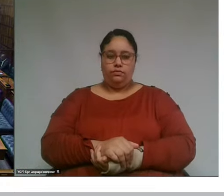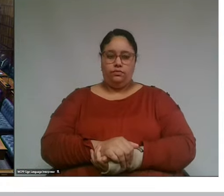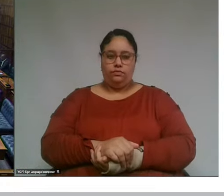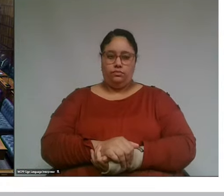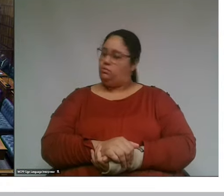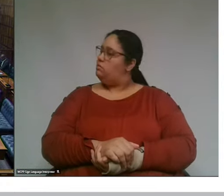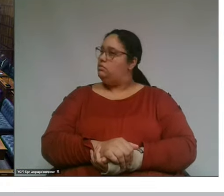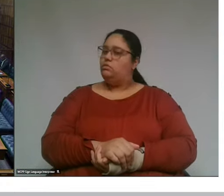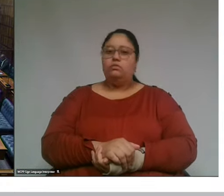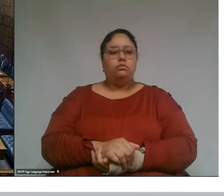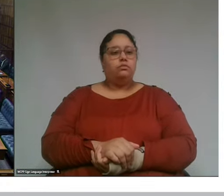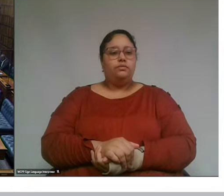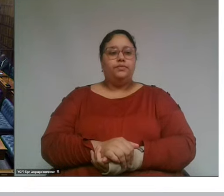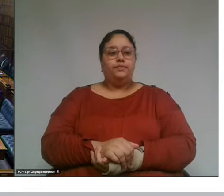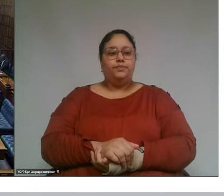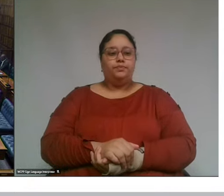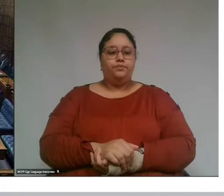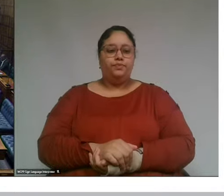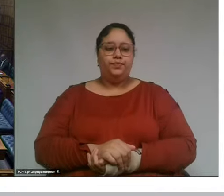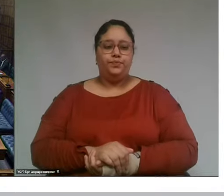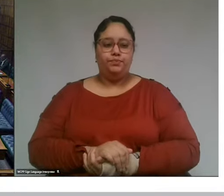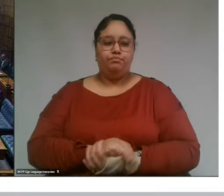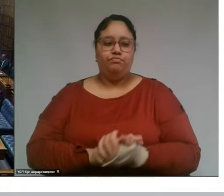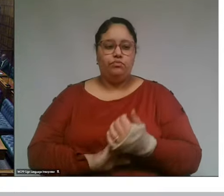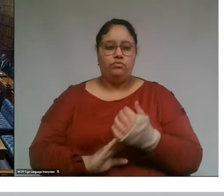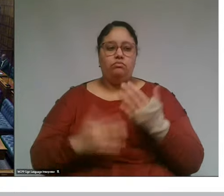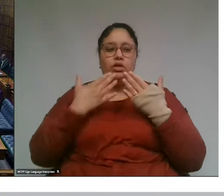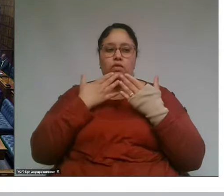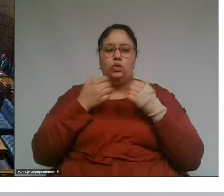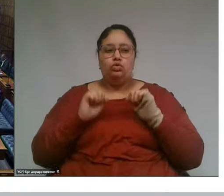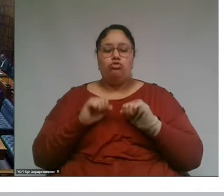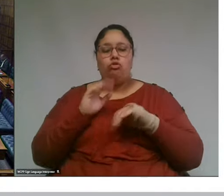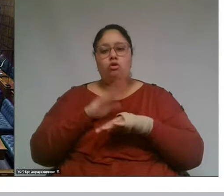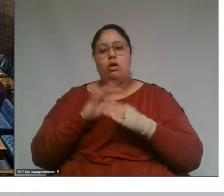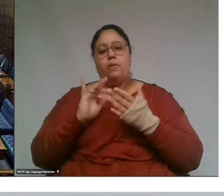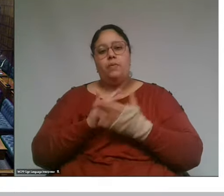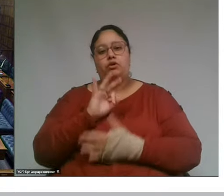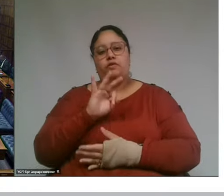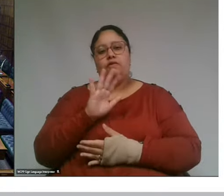recognize thank you chair on page